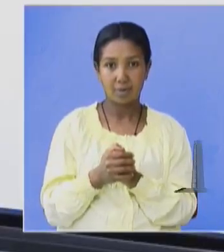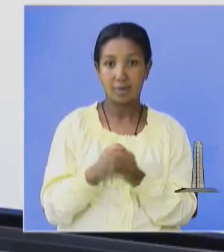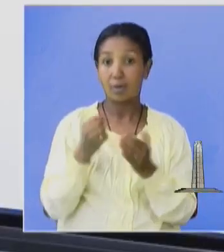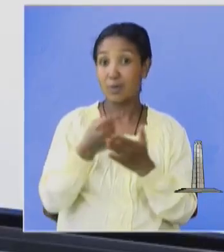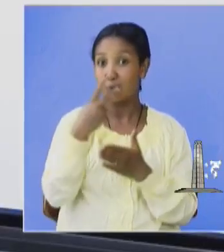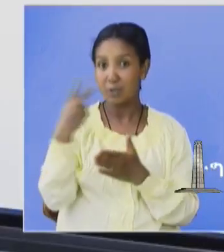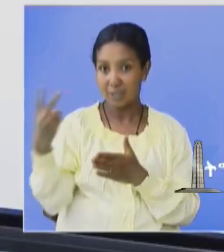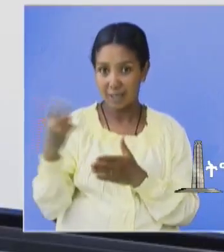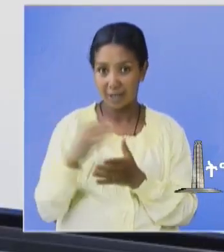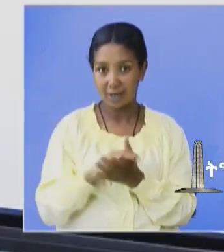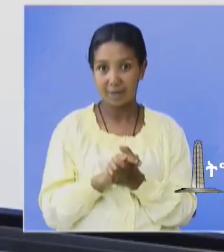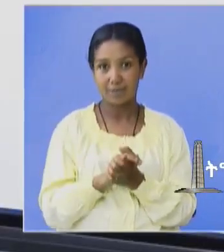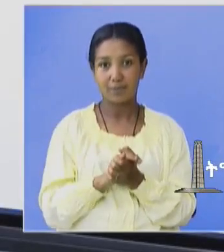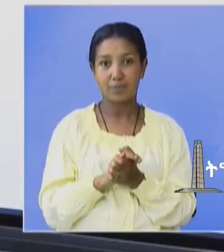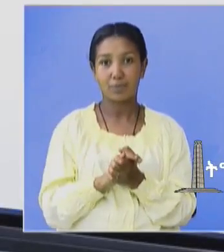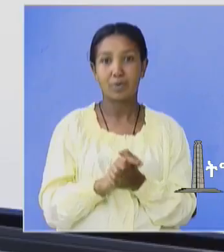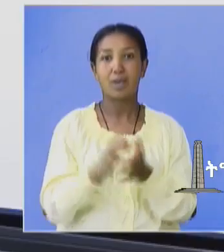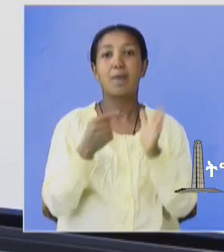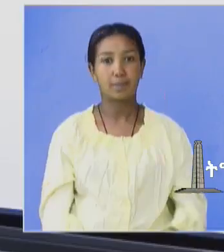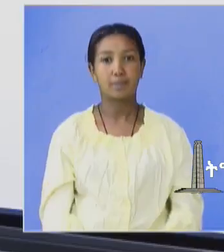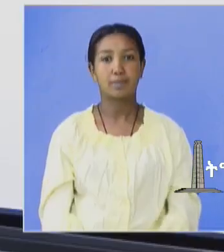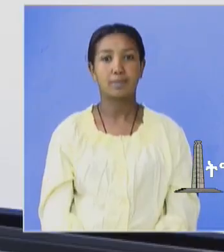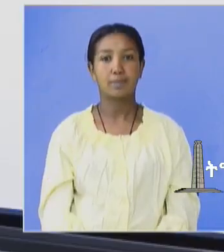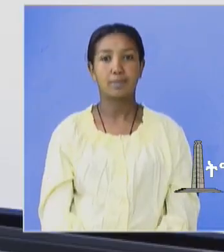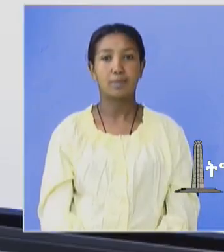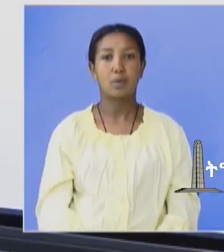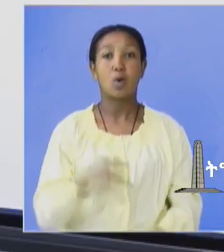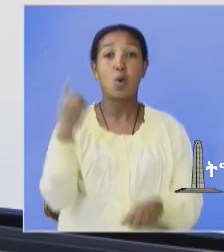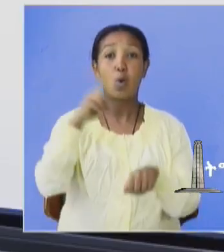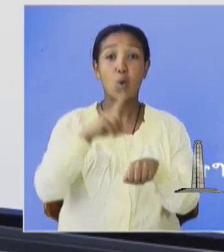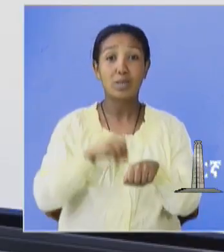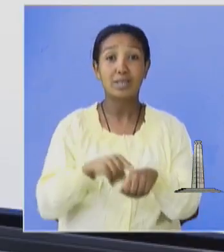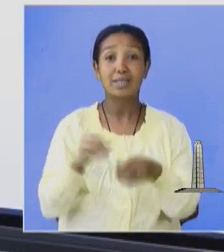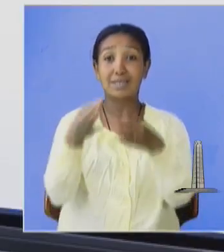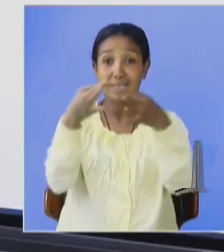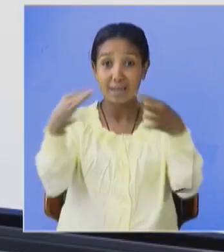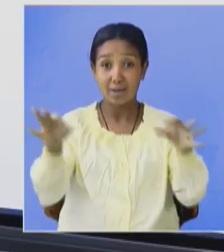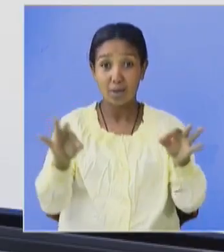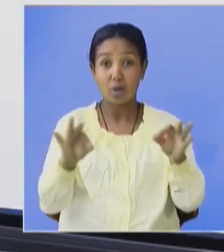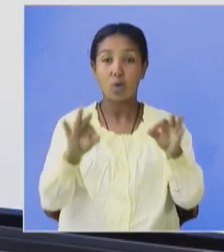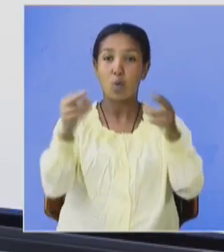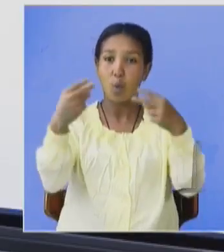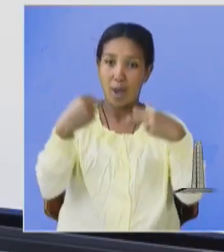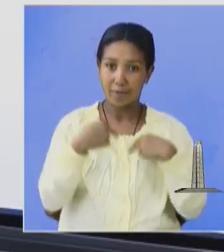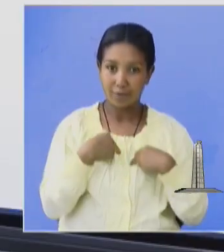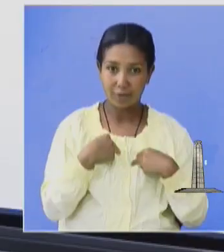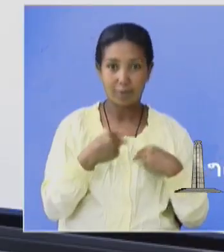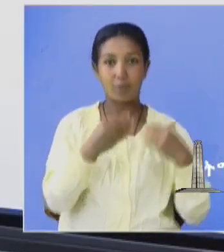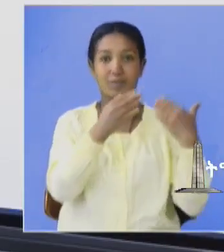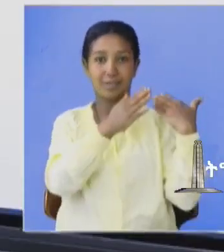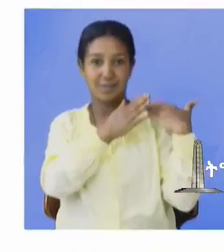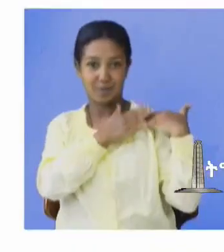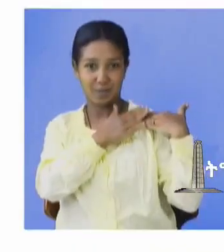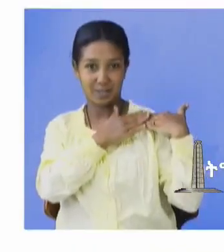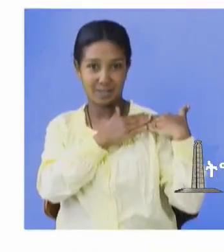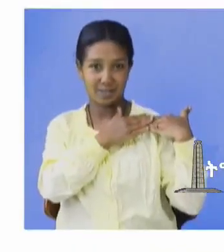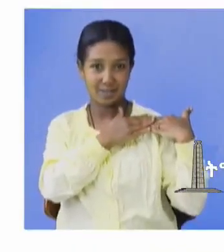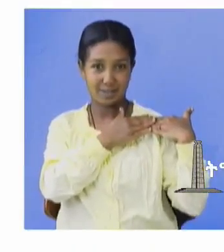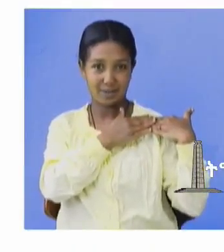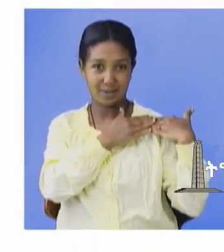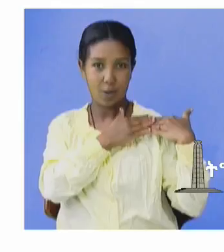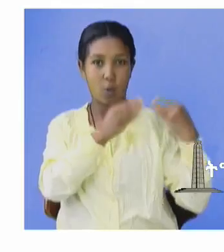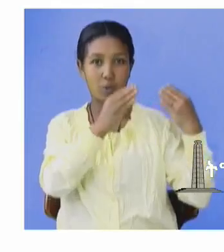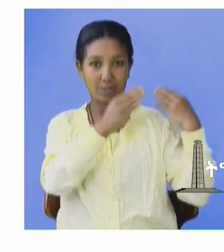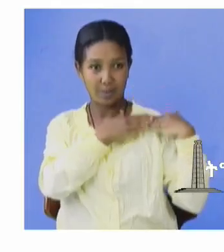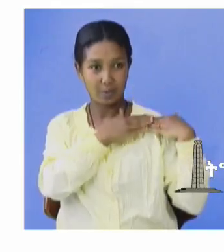here, let me show you first, always in the sentence, we do have subject.